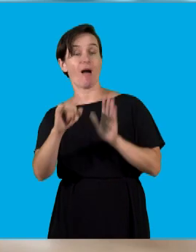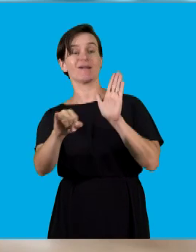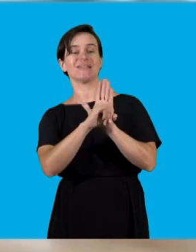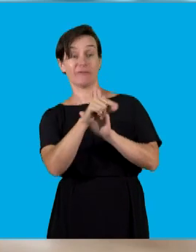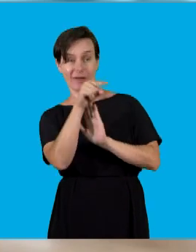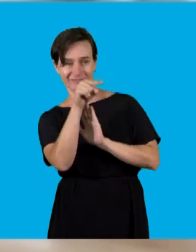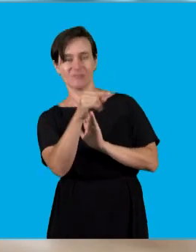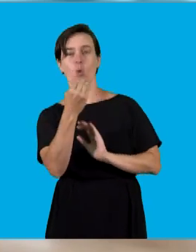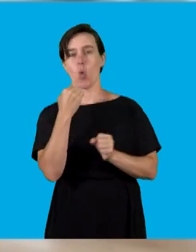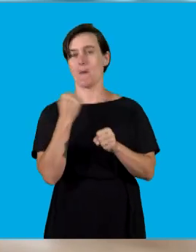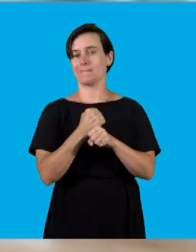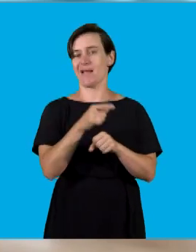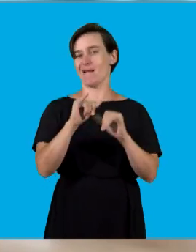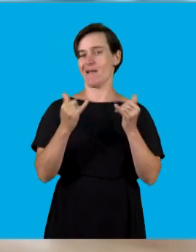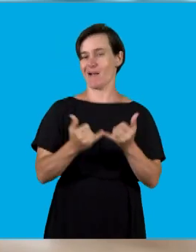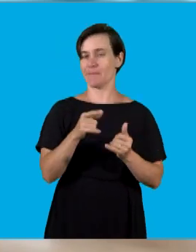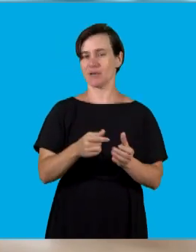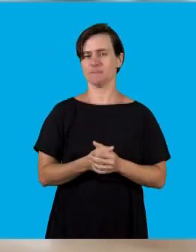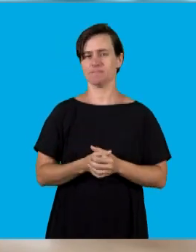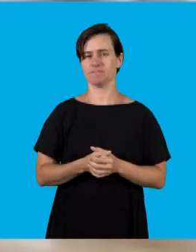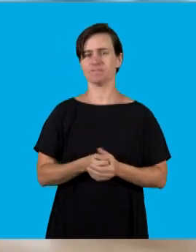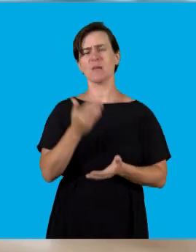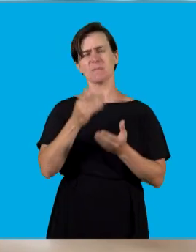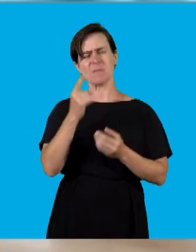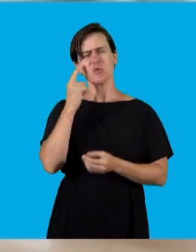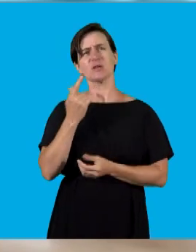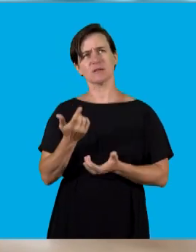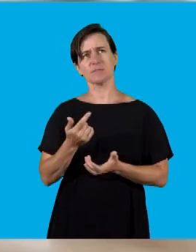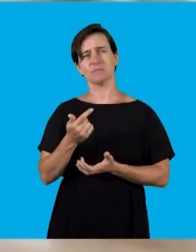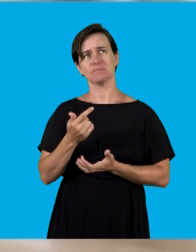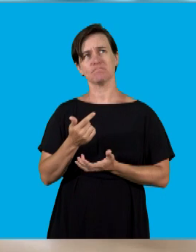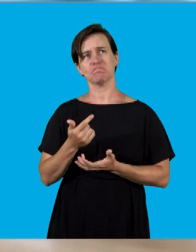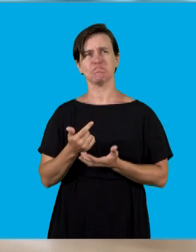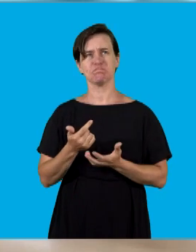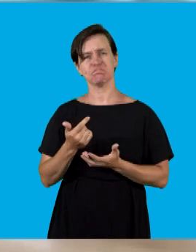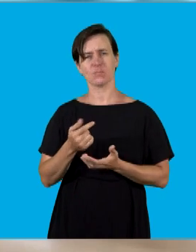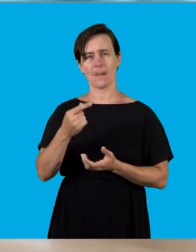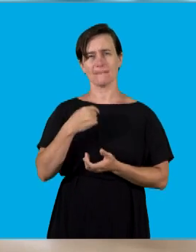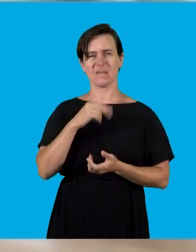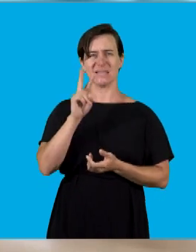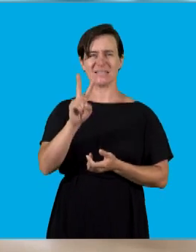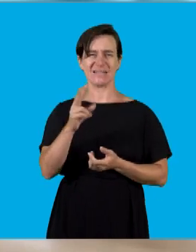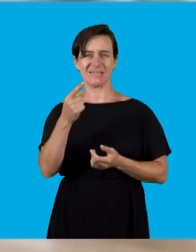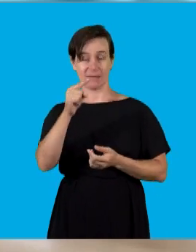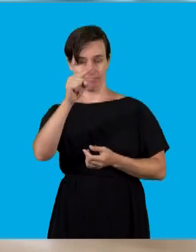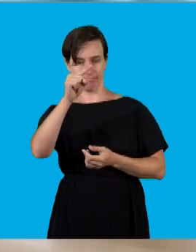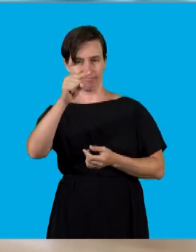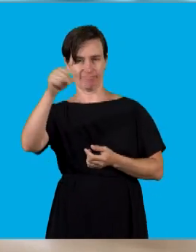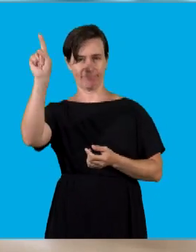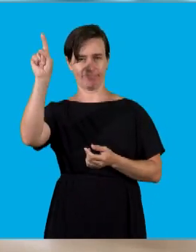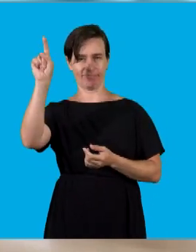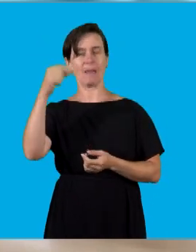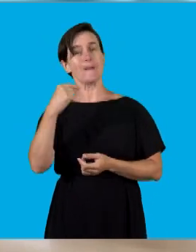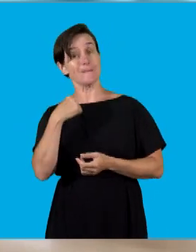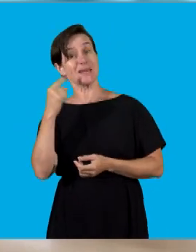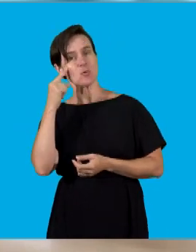identify. So you might ask yourself that, oh, when I see something with a particular tick on it, I know